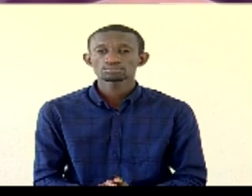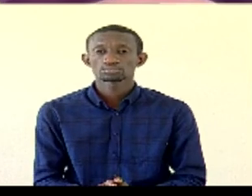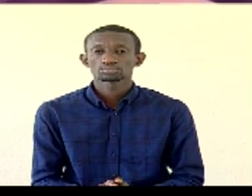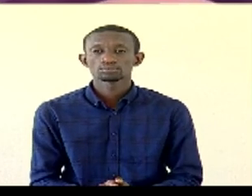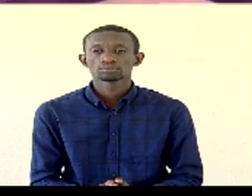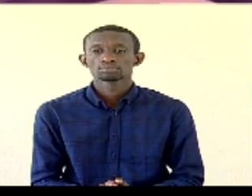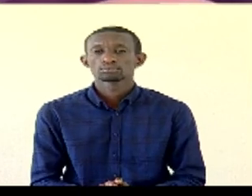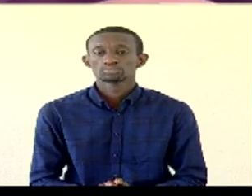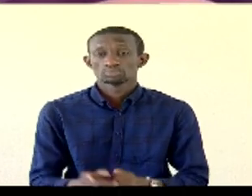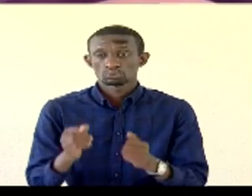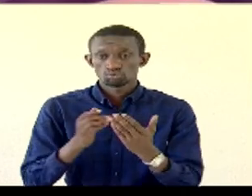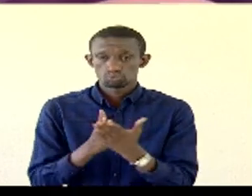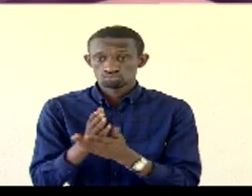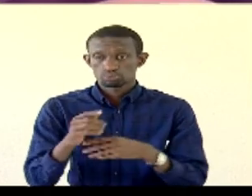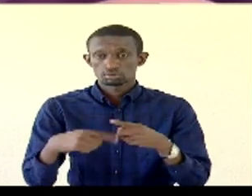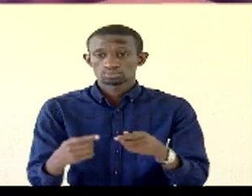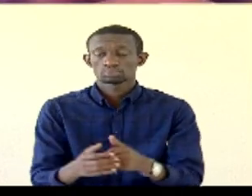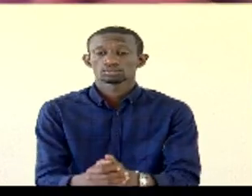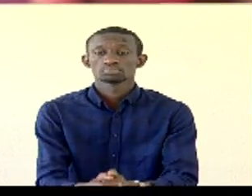As it rolls through,